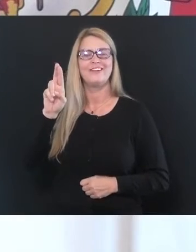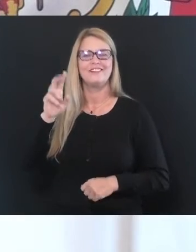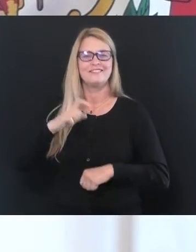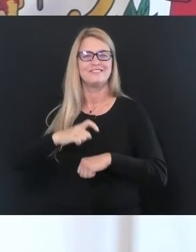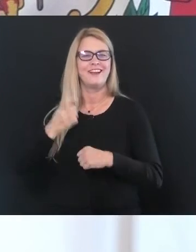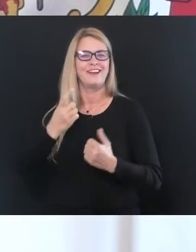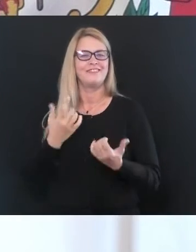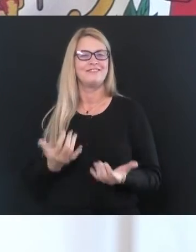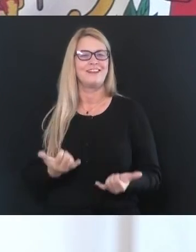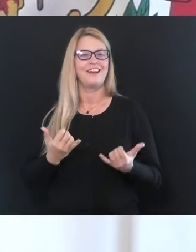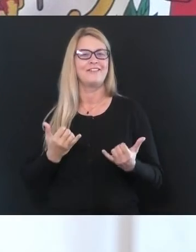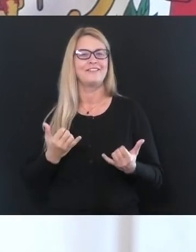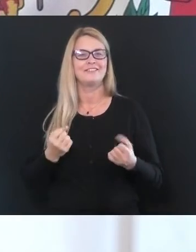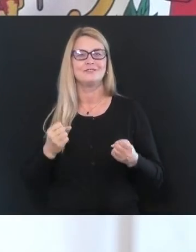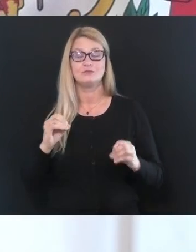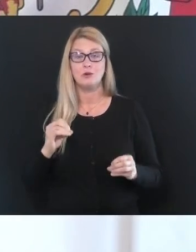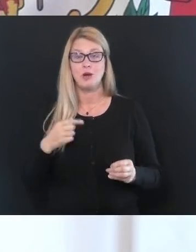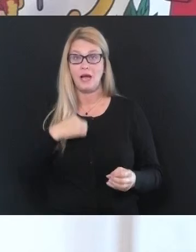also believe that